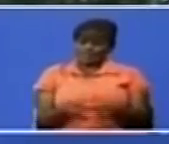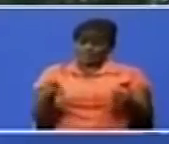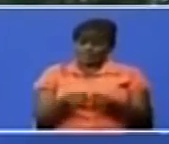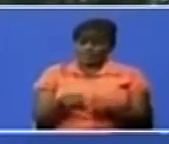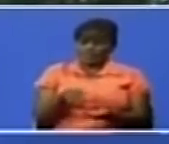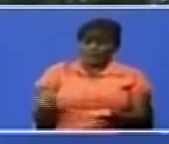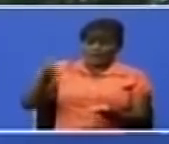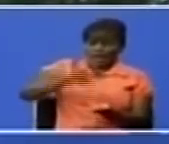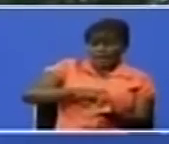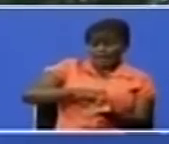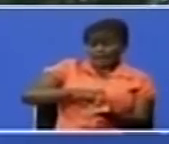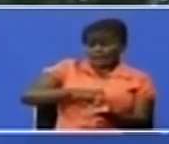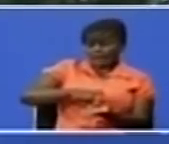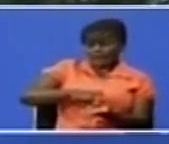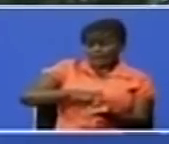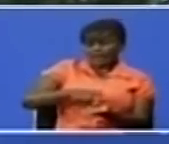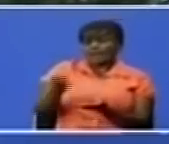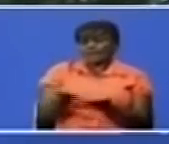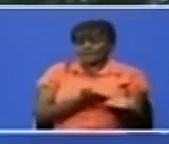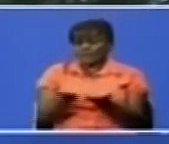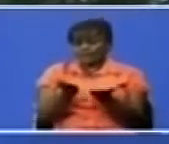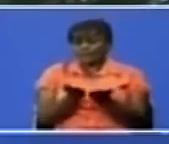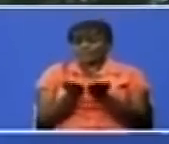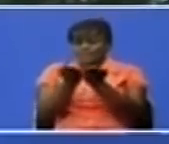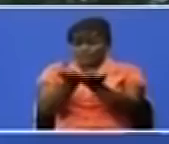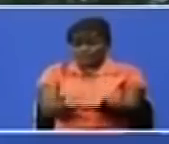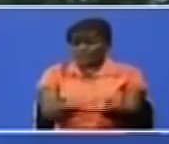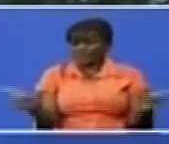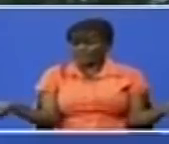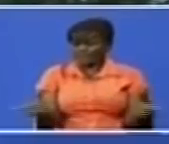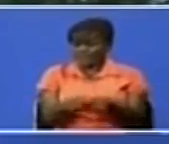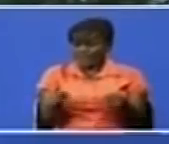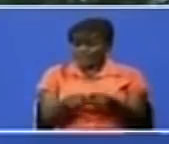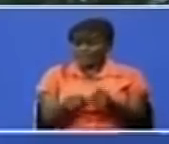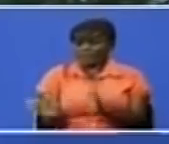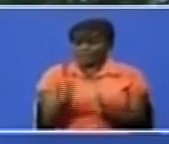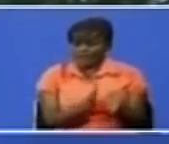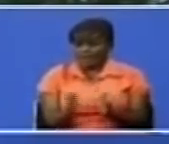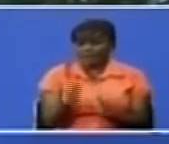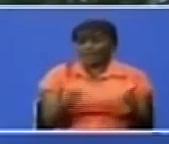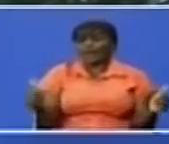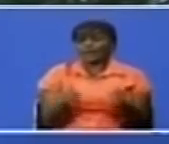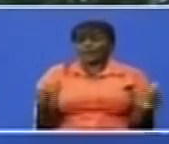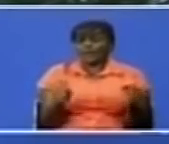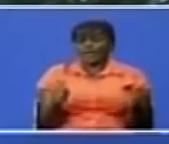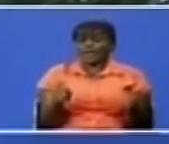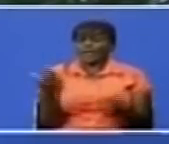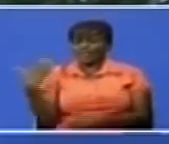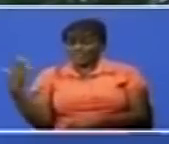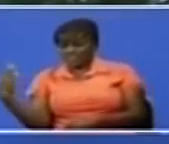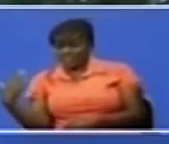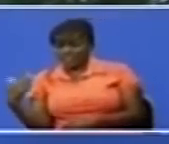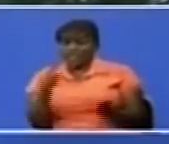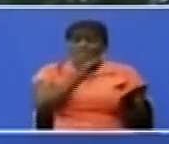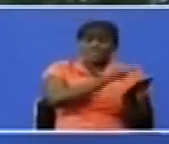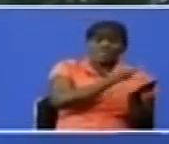numbers in terms of service delivery. We have prepared ourselves in terms of stocks. We are